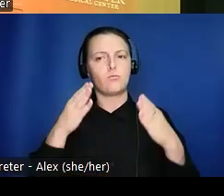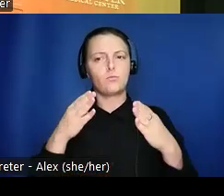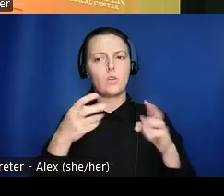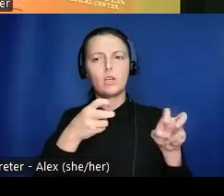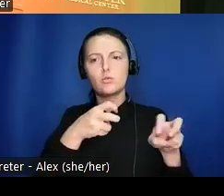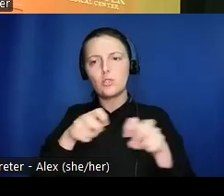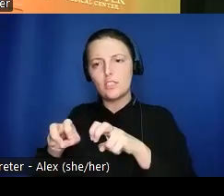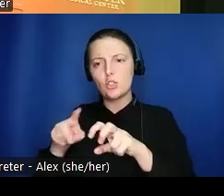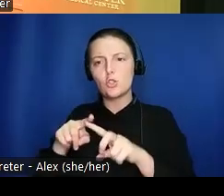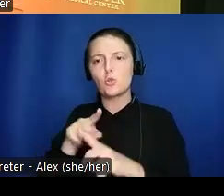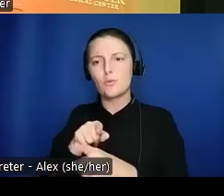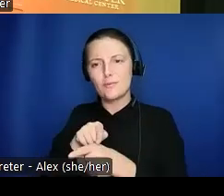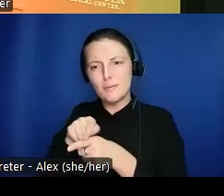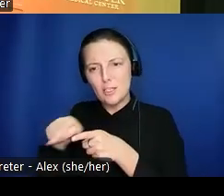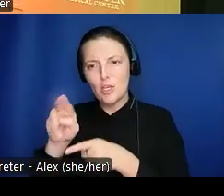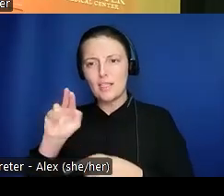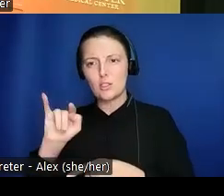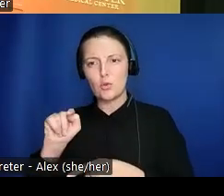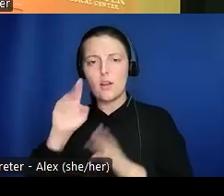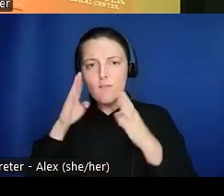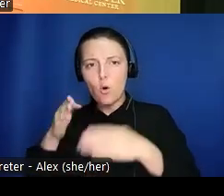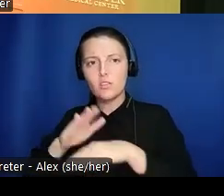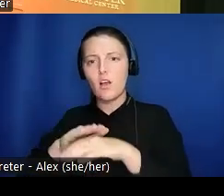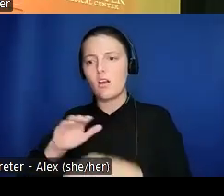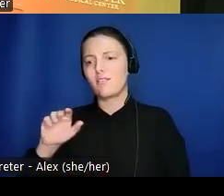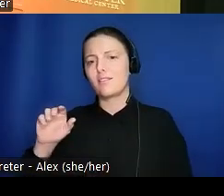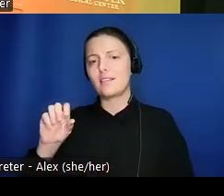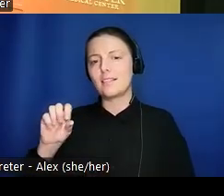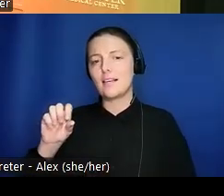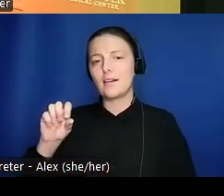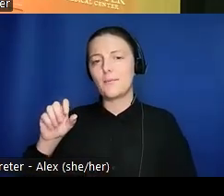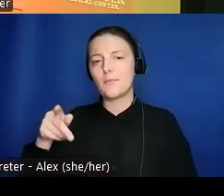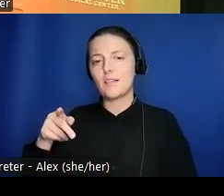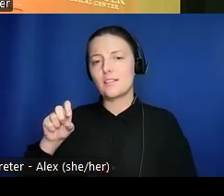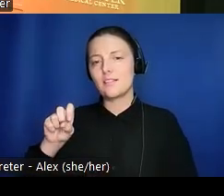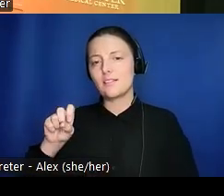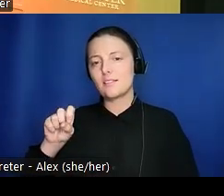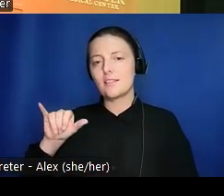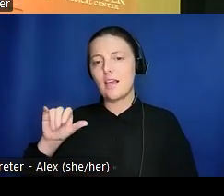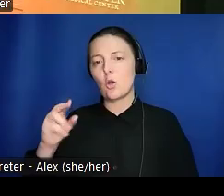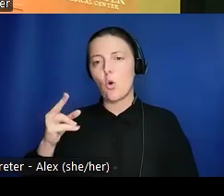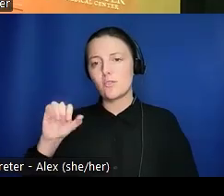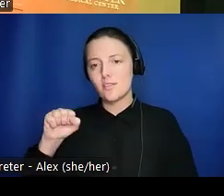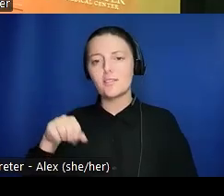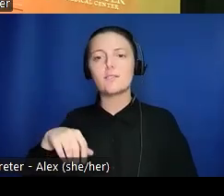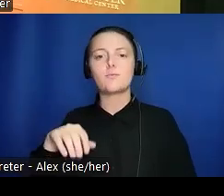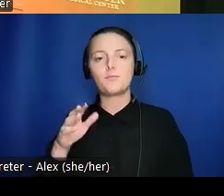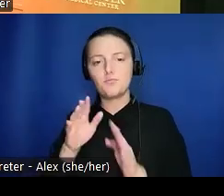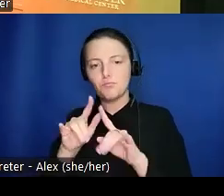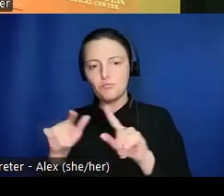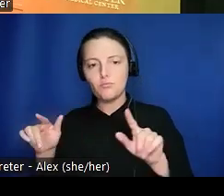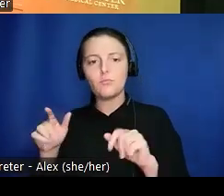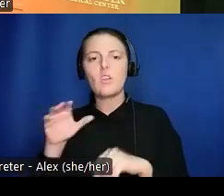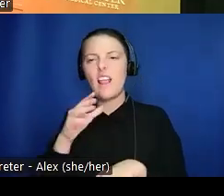on psychosis, more focused on mood disorder once 49000 is converted into adult inpatient